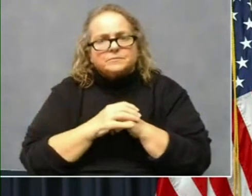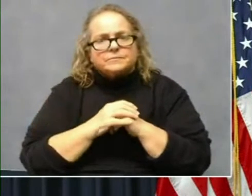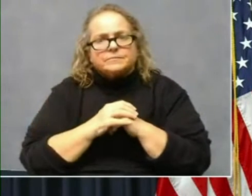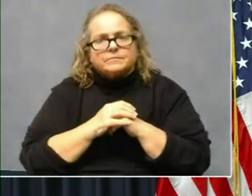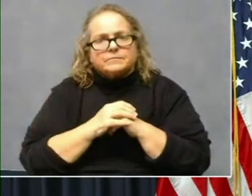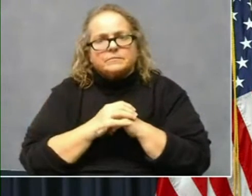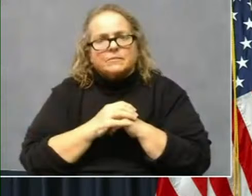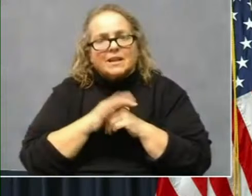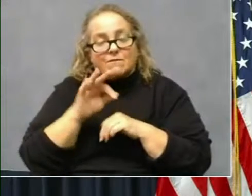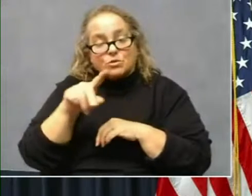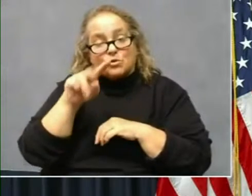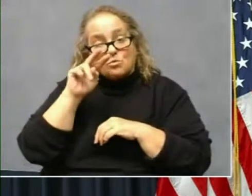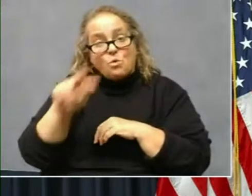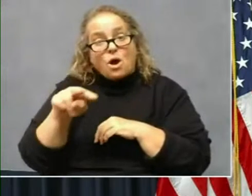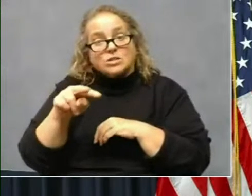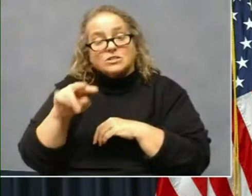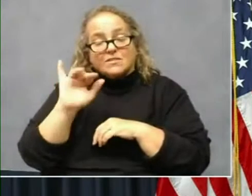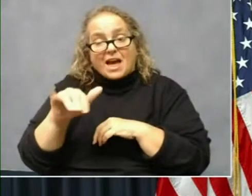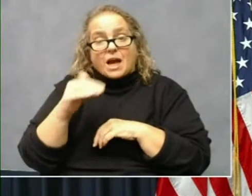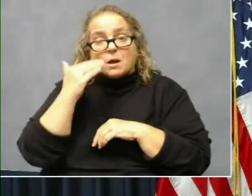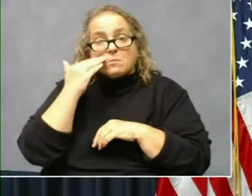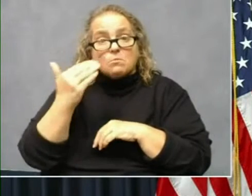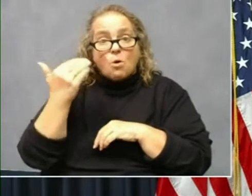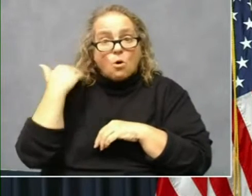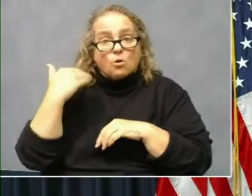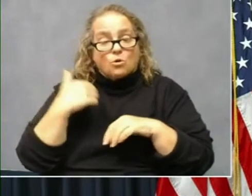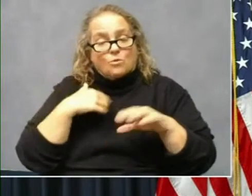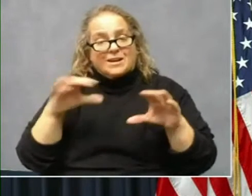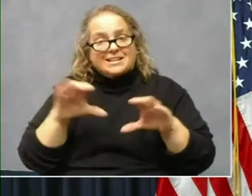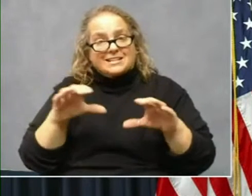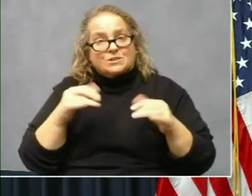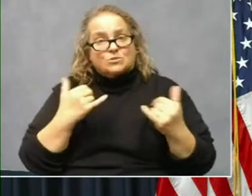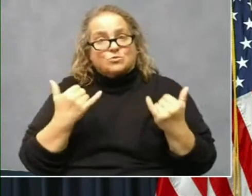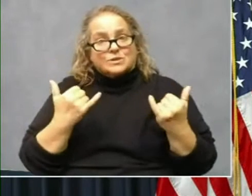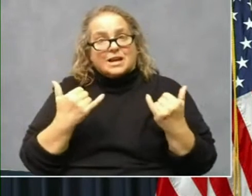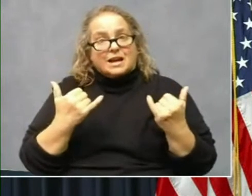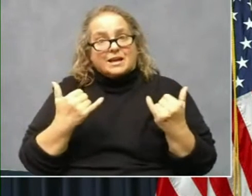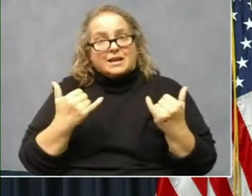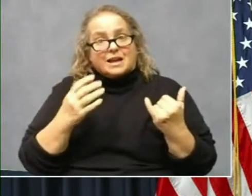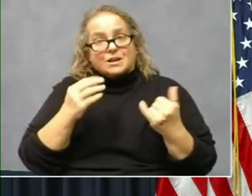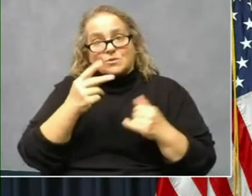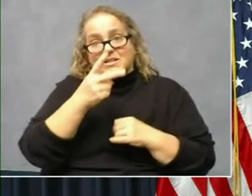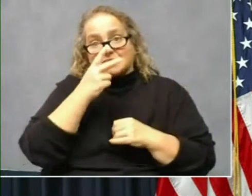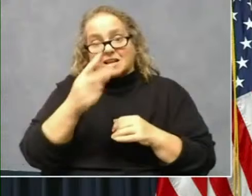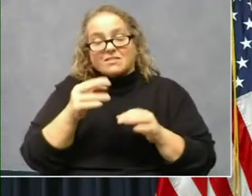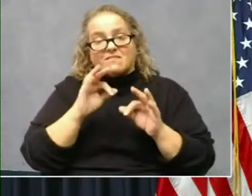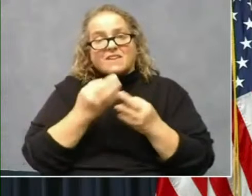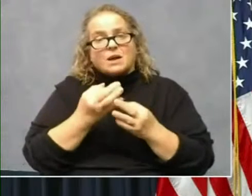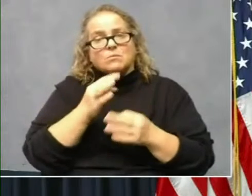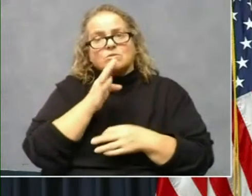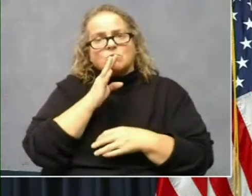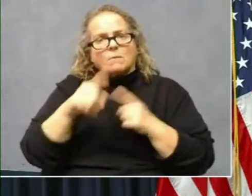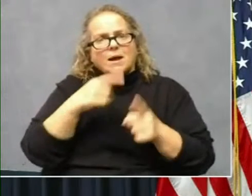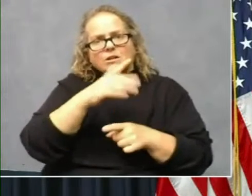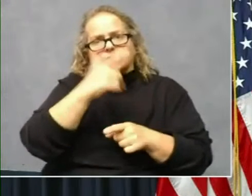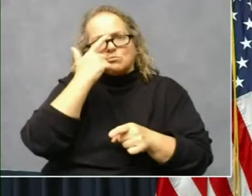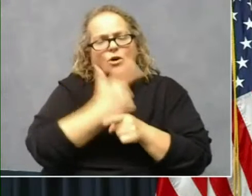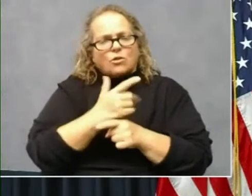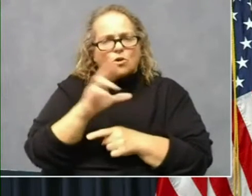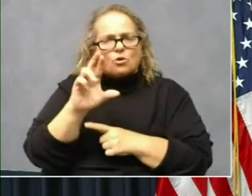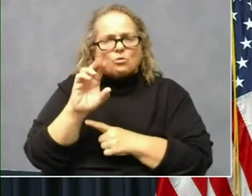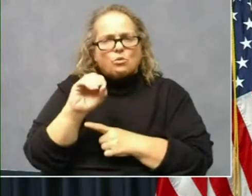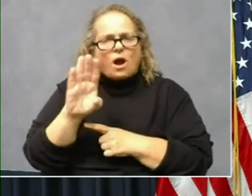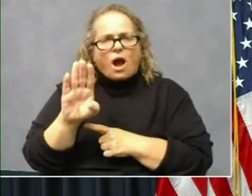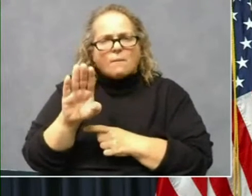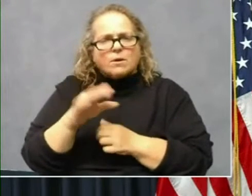memorial we did today, and you see the family see the individual talk about his brother Rob. He talks